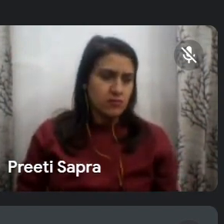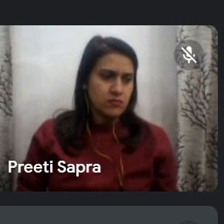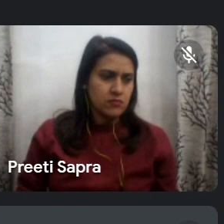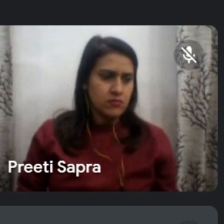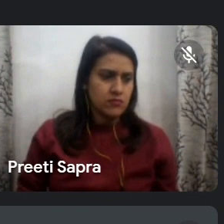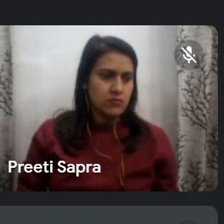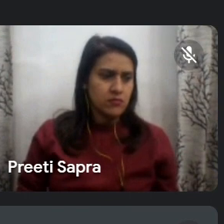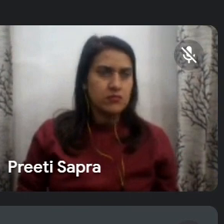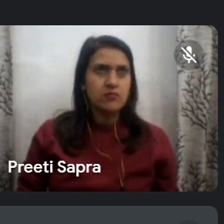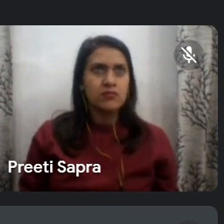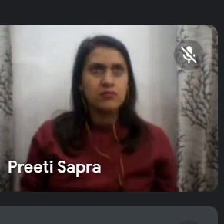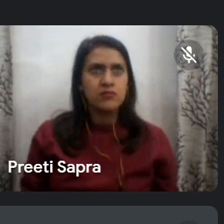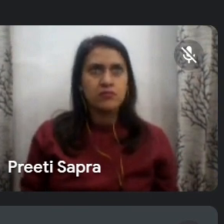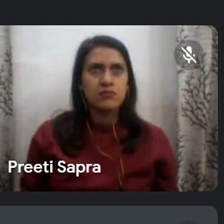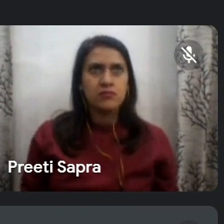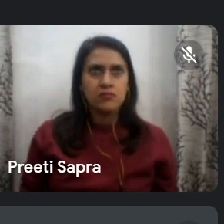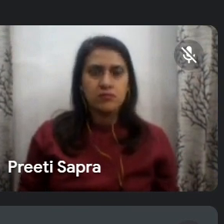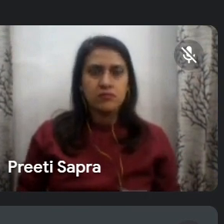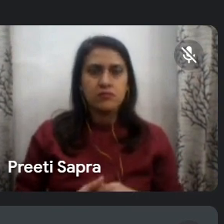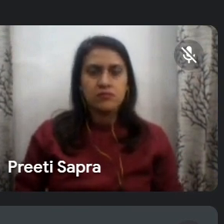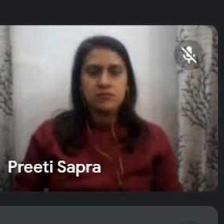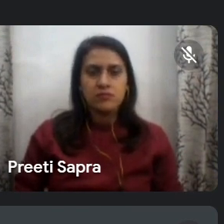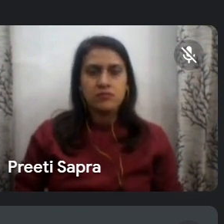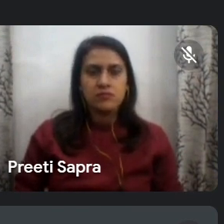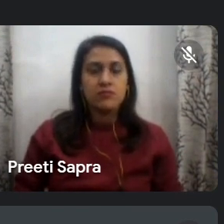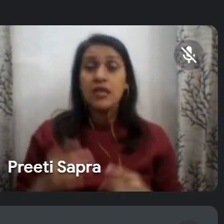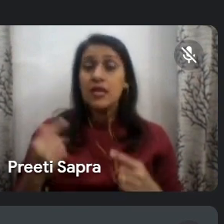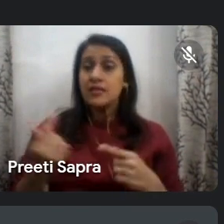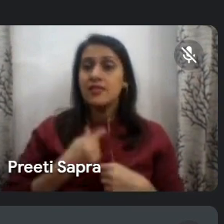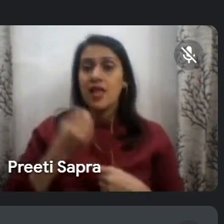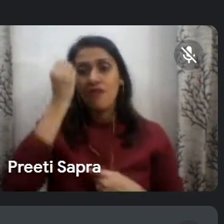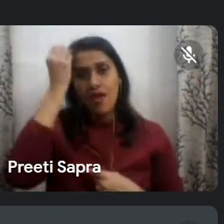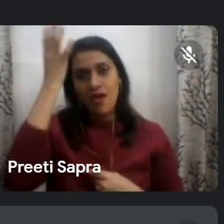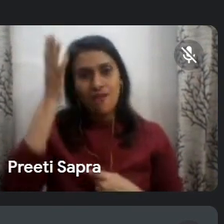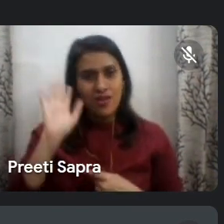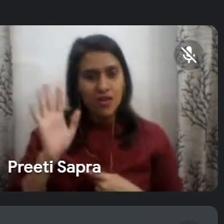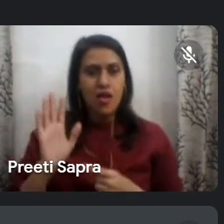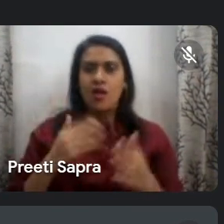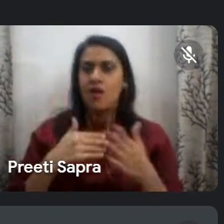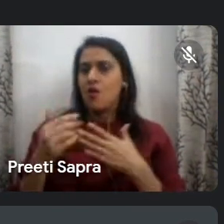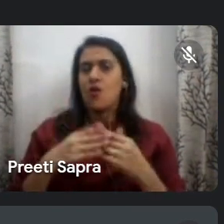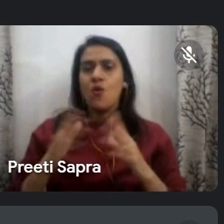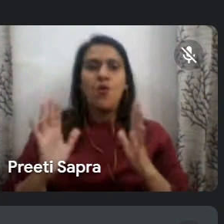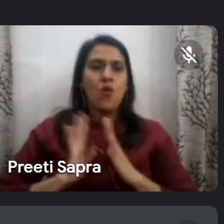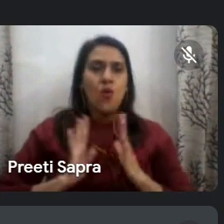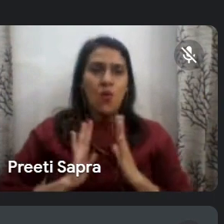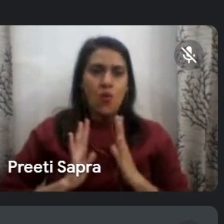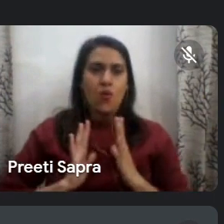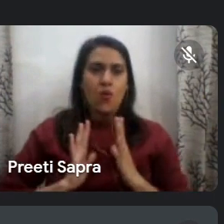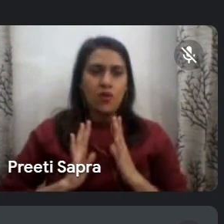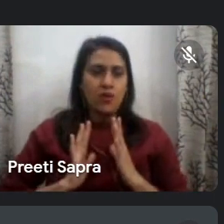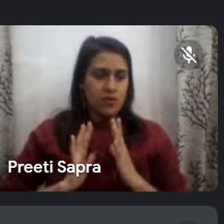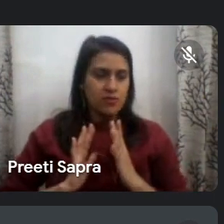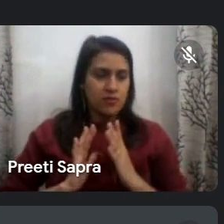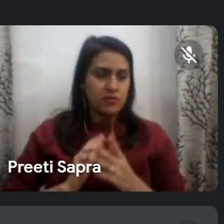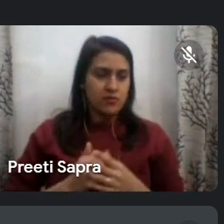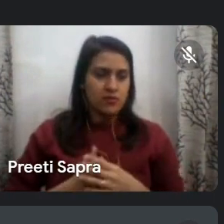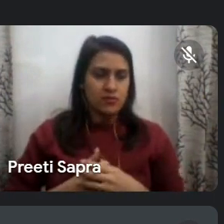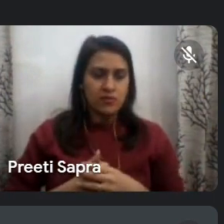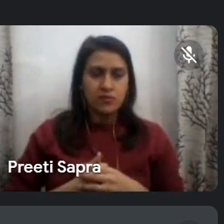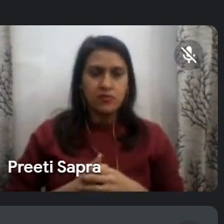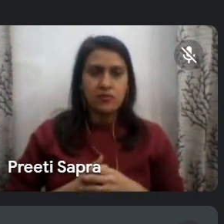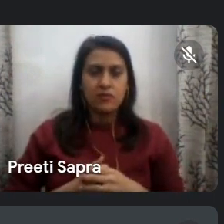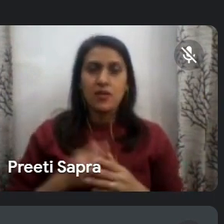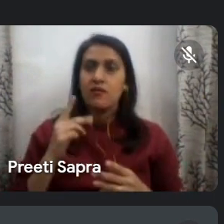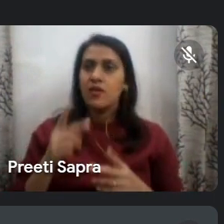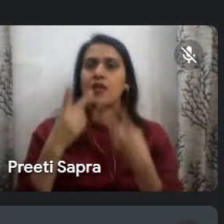kind of a some kind of self awareness, that it's okay to feel that way, I think that can make whole lot